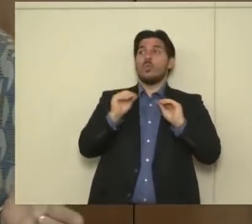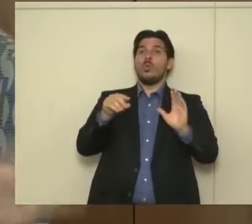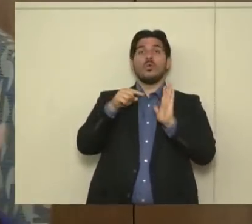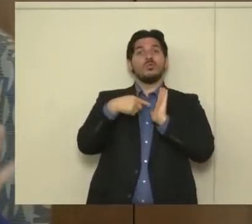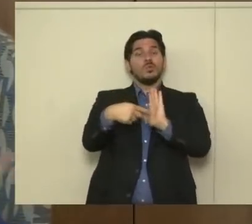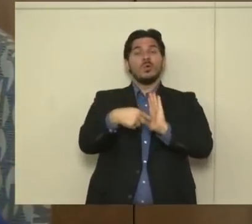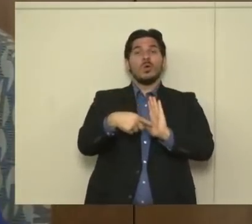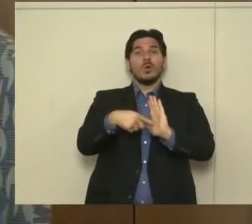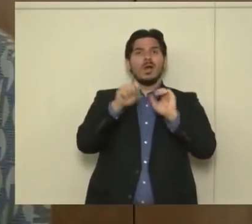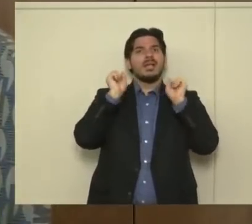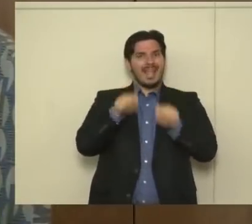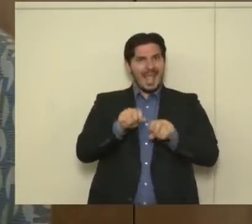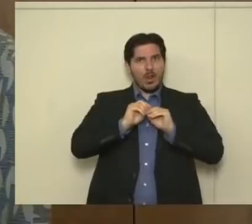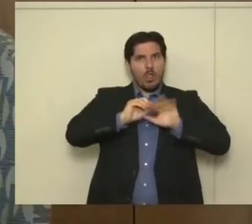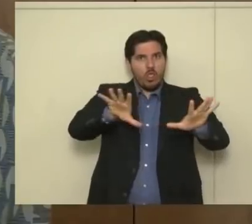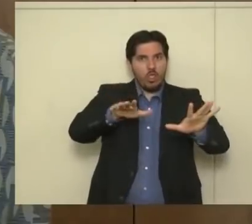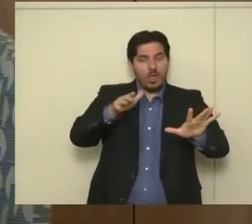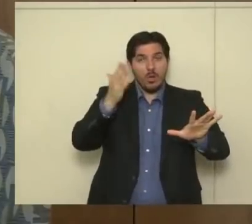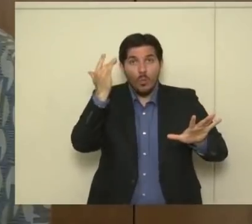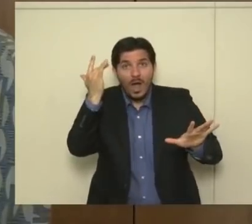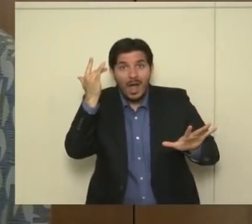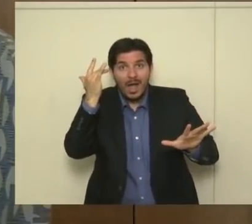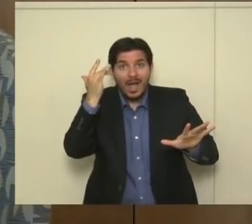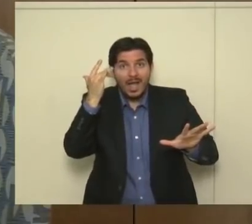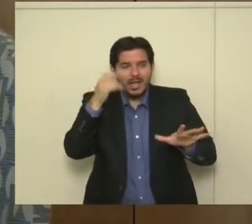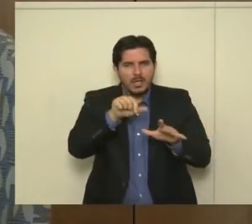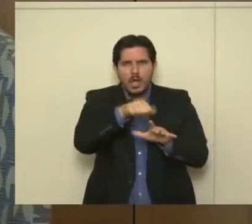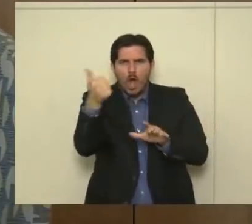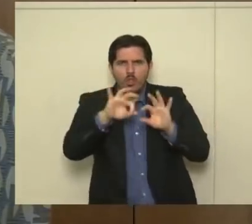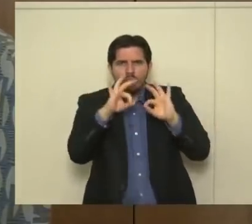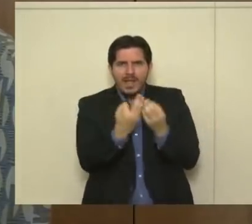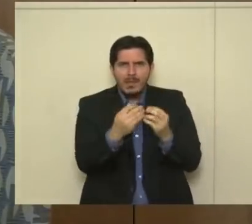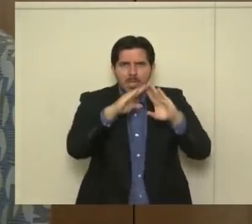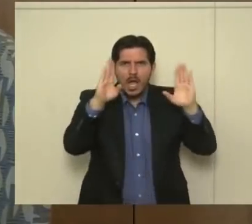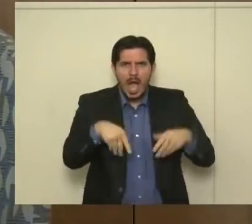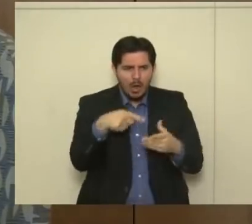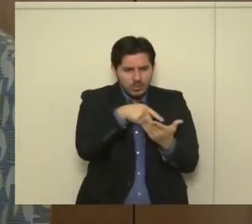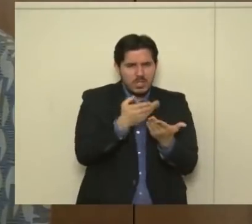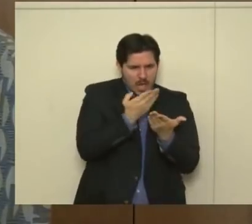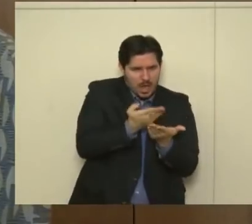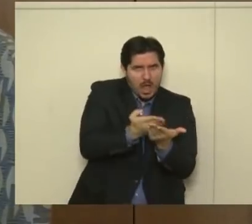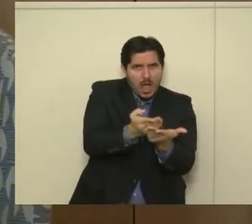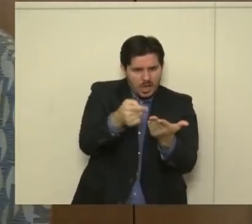household gets COVID. We know this beyond any doubt.